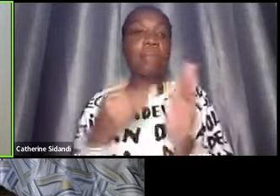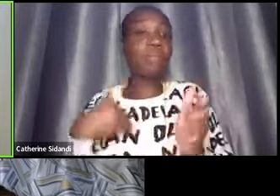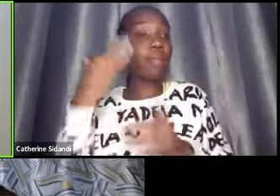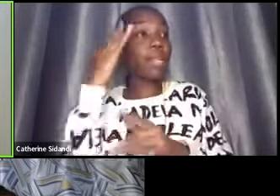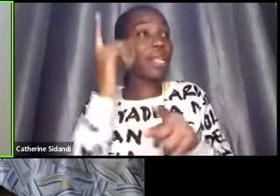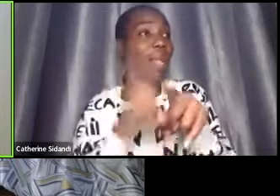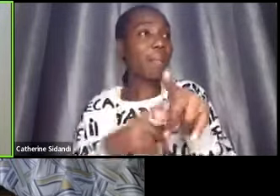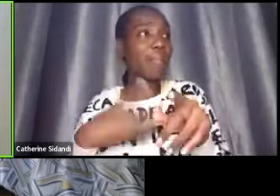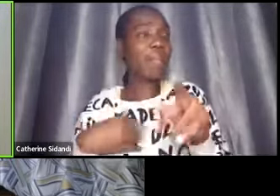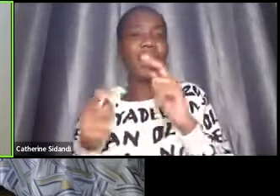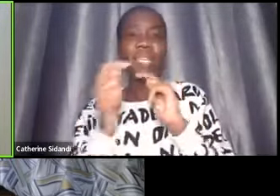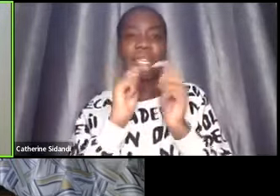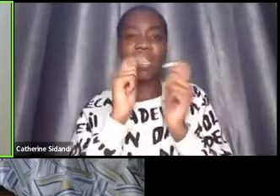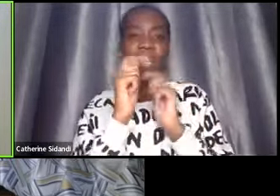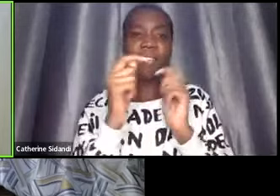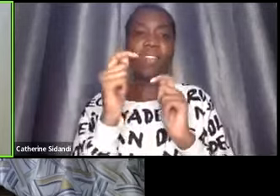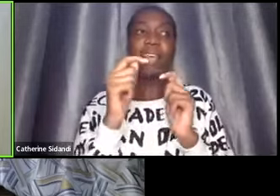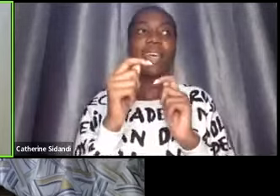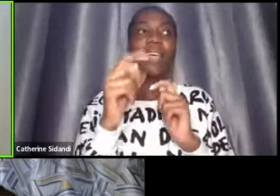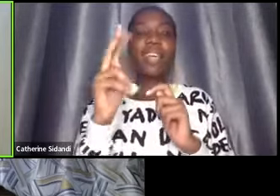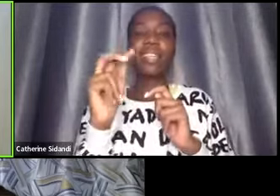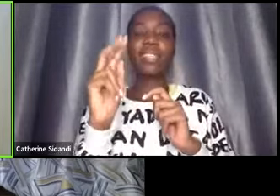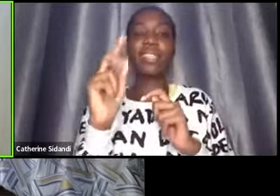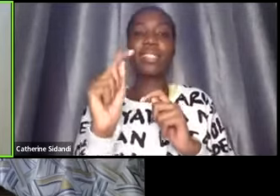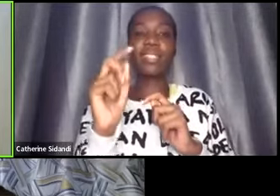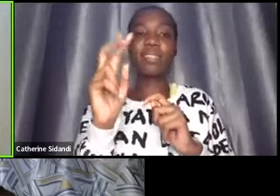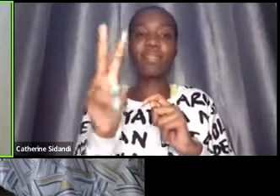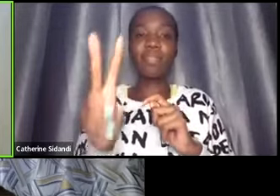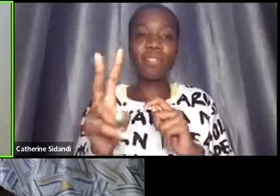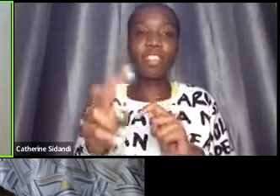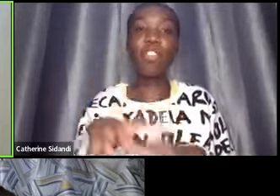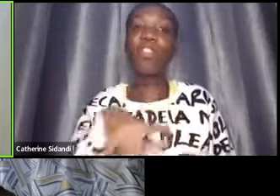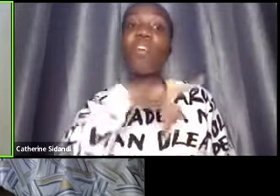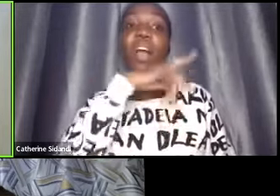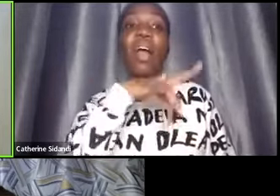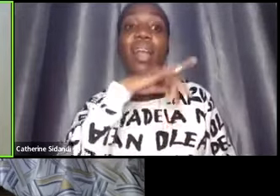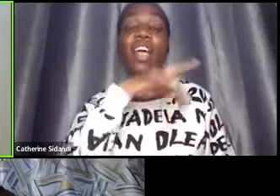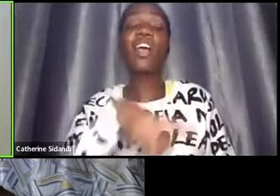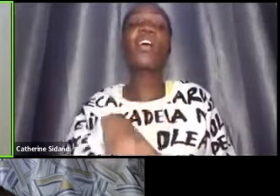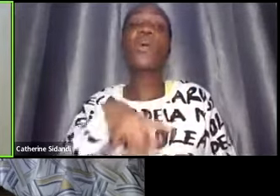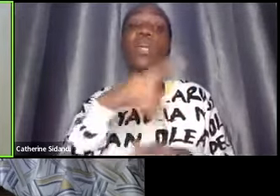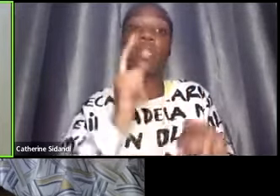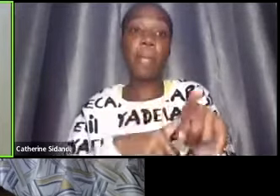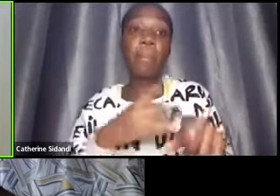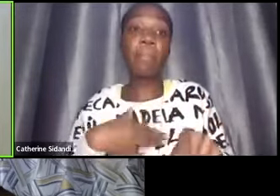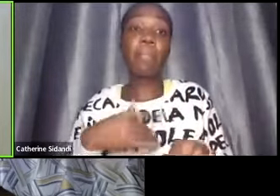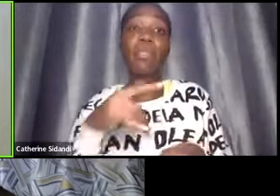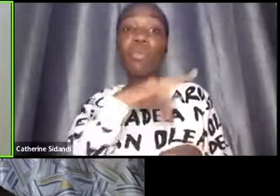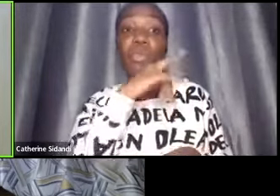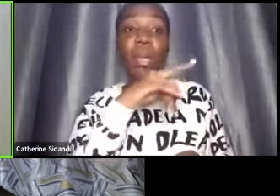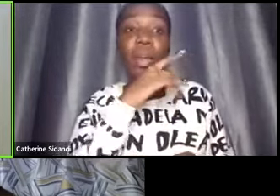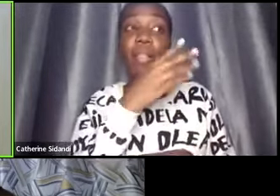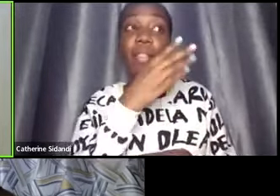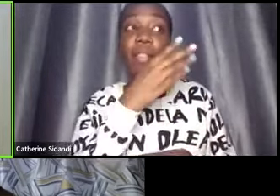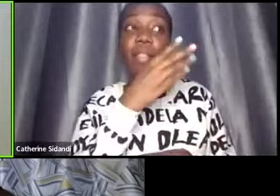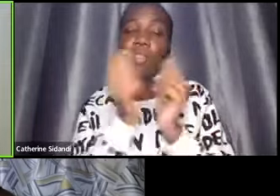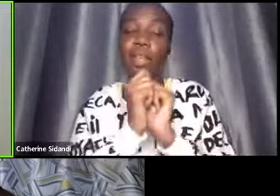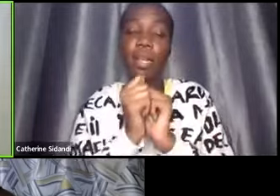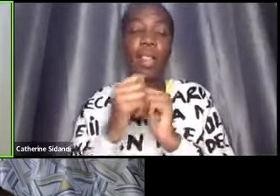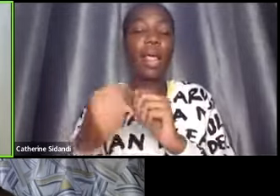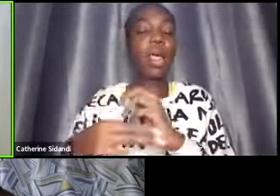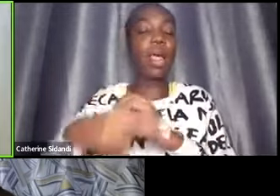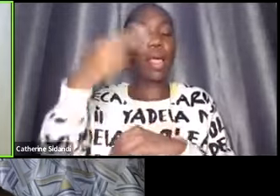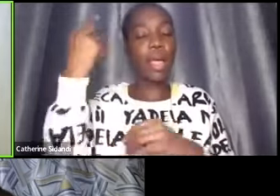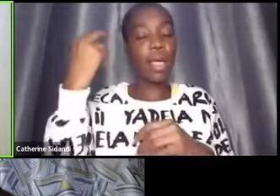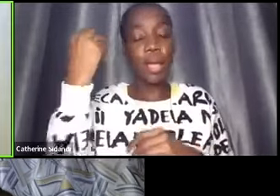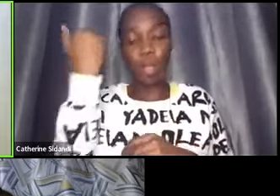in NTV, Uganda, that in Uganda, I was there with the registrar of the Supreme Court. They told me they also